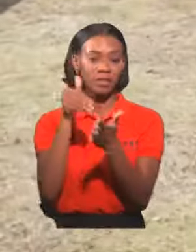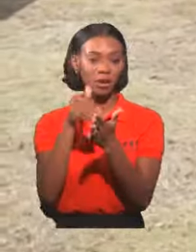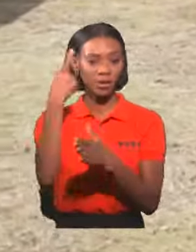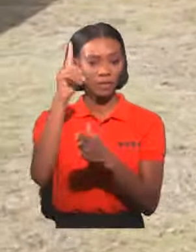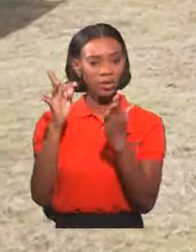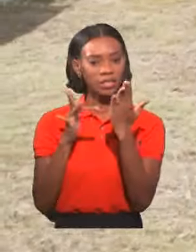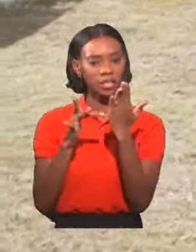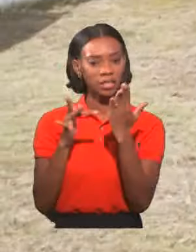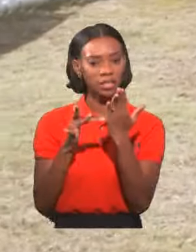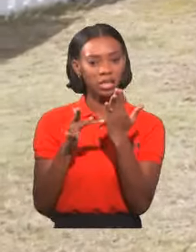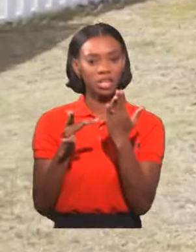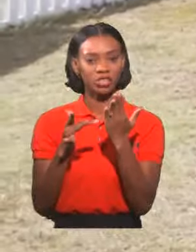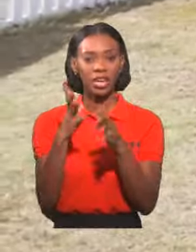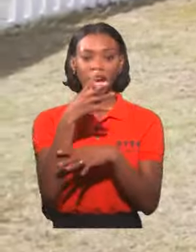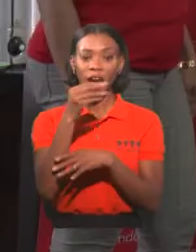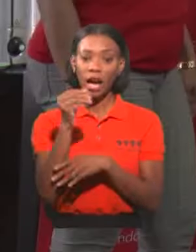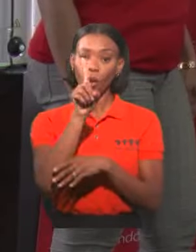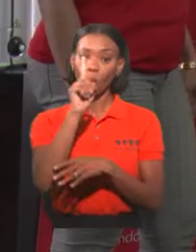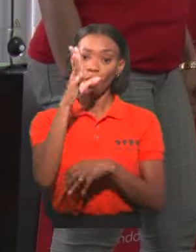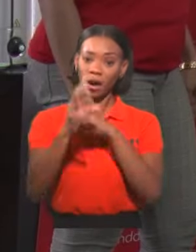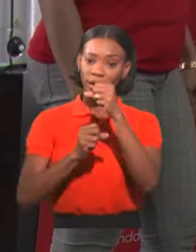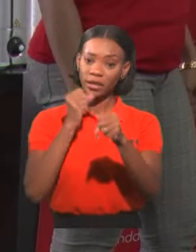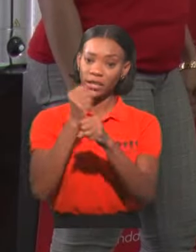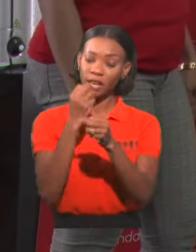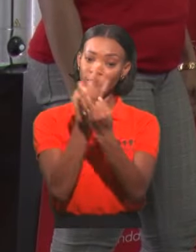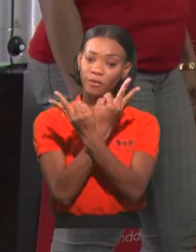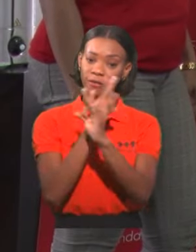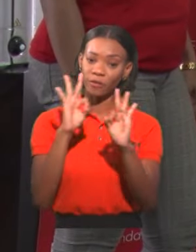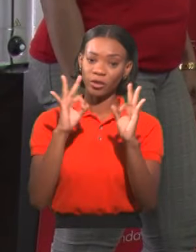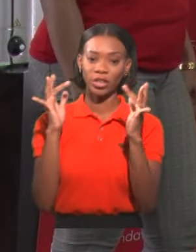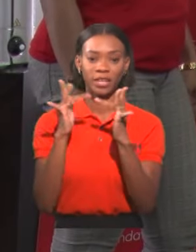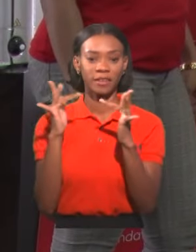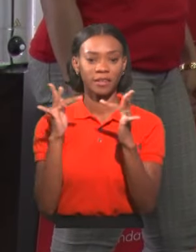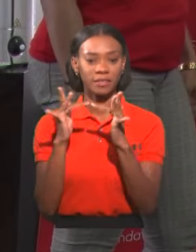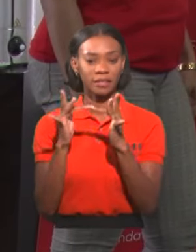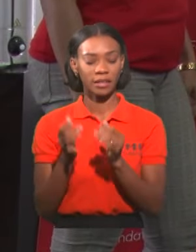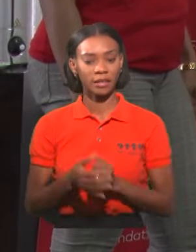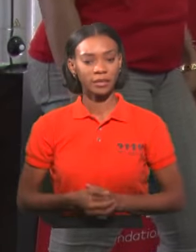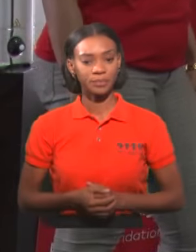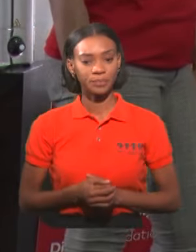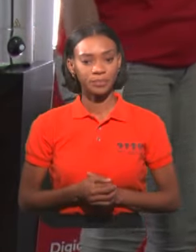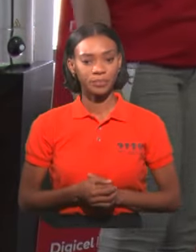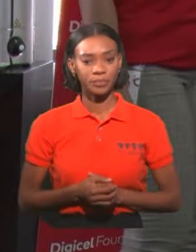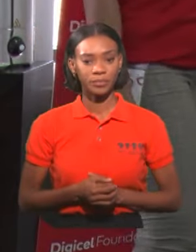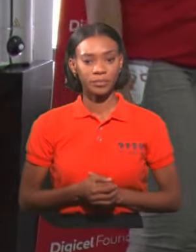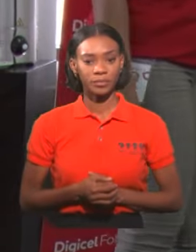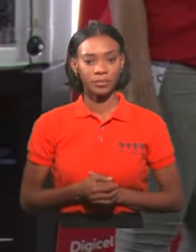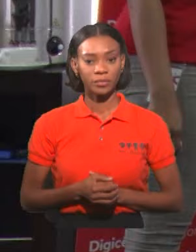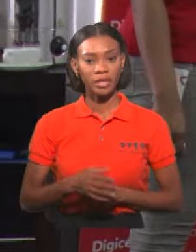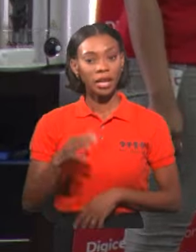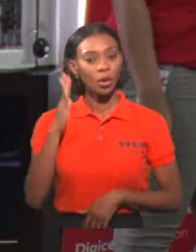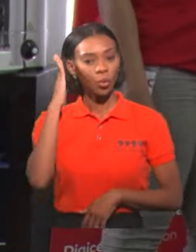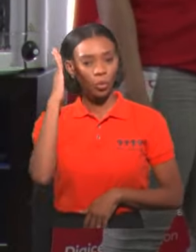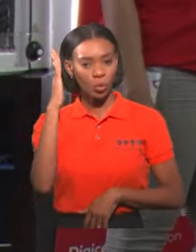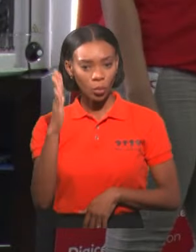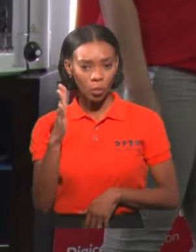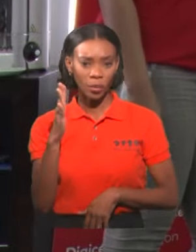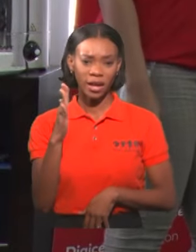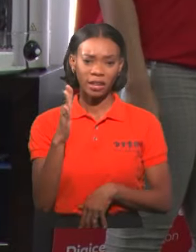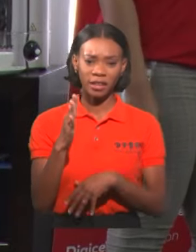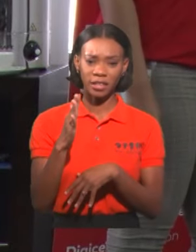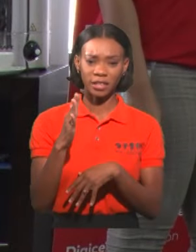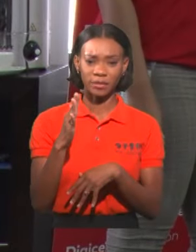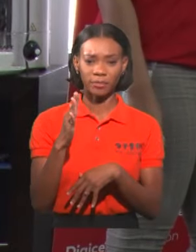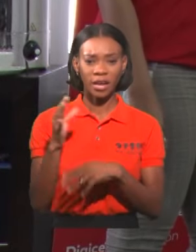devices and 1 year's free broadband. While adding, the foundation will continue to fight for the rights of the differently abled in our society.